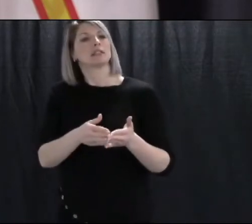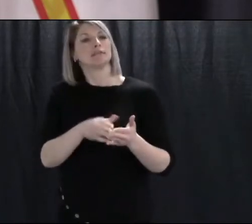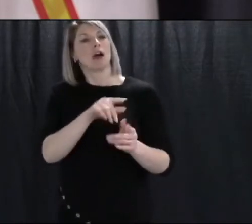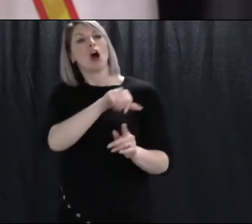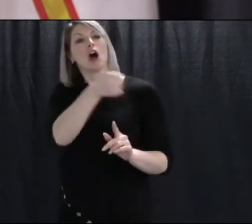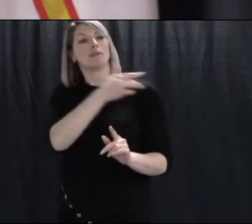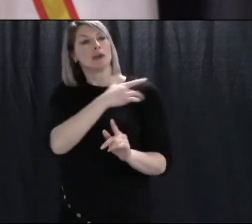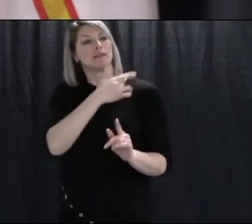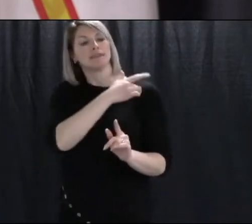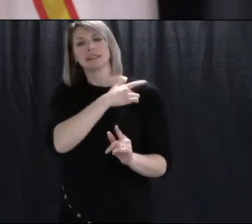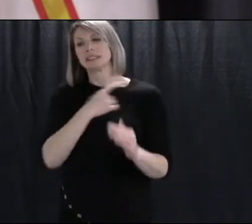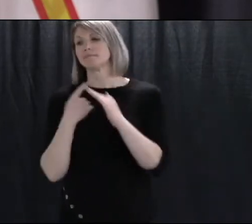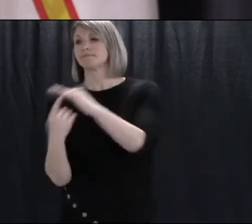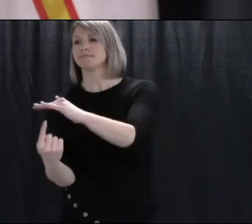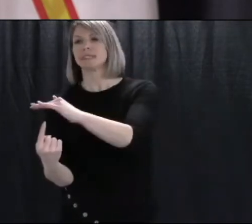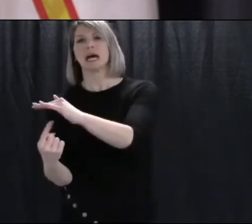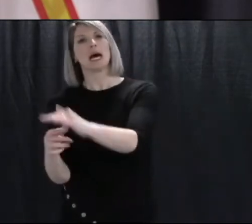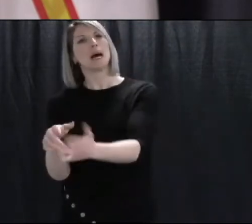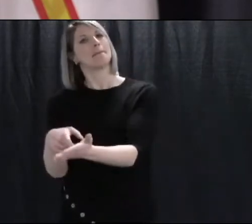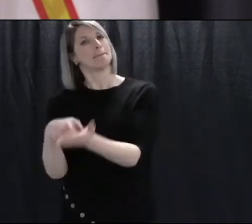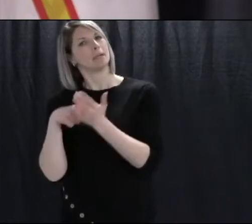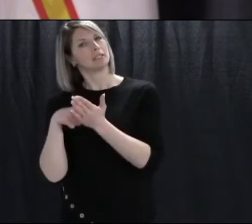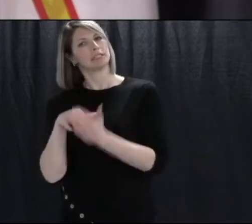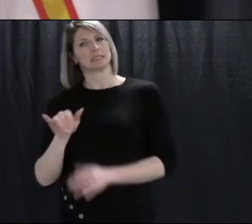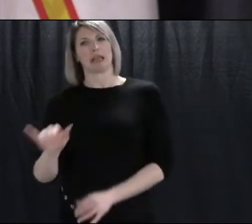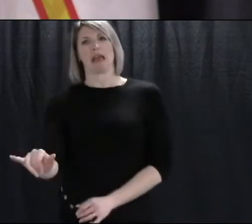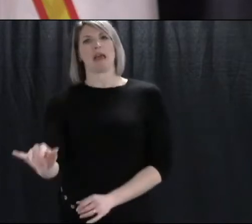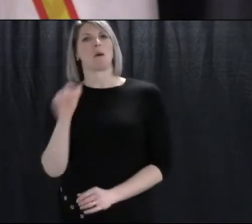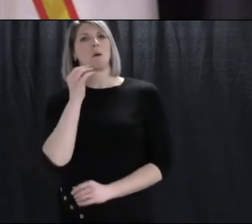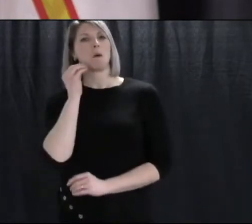days self-isolation is a requirement.